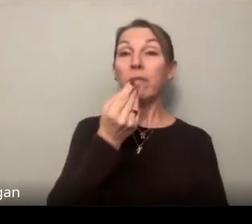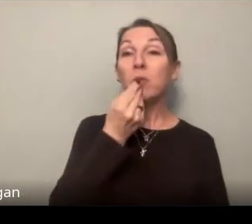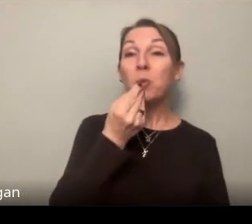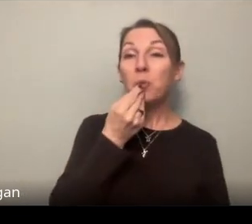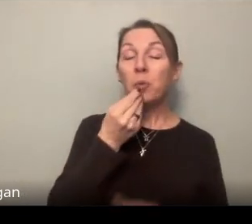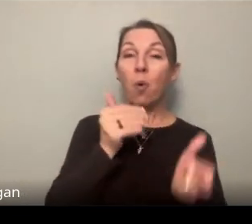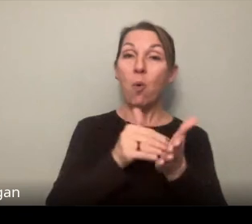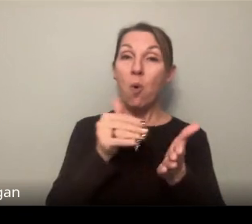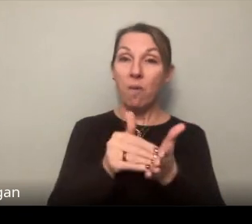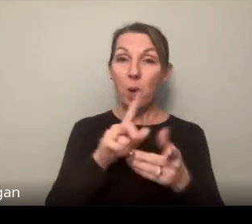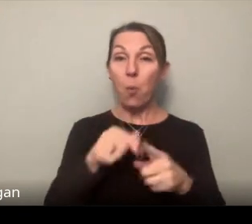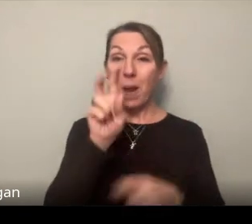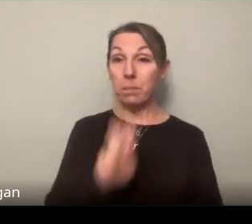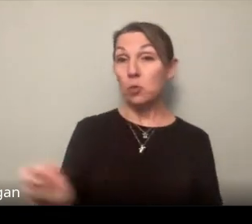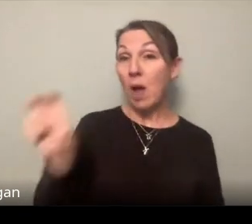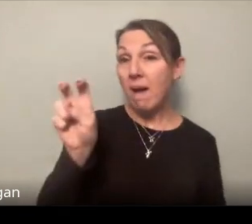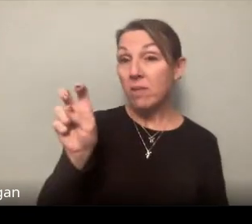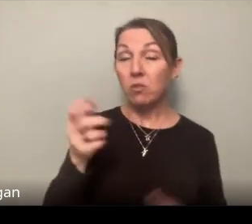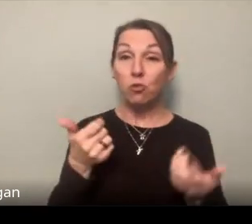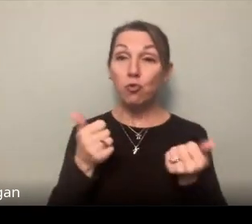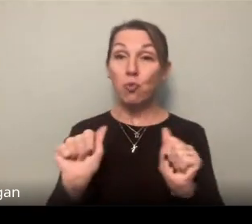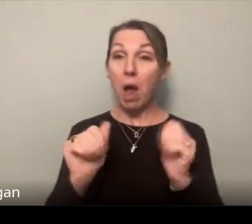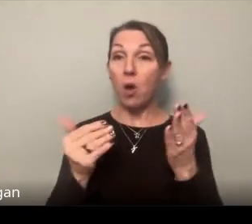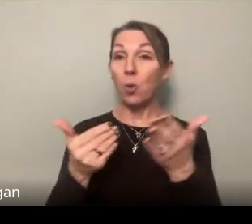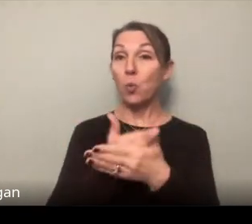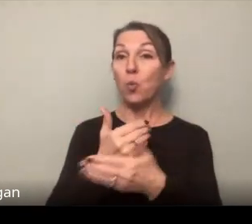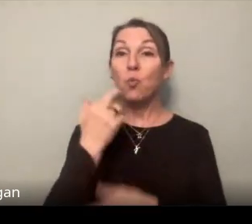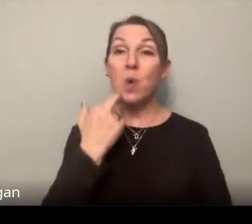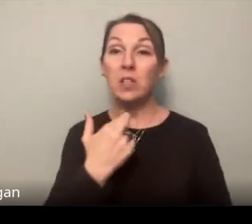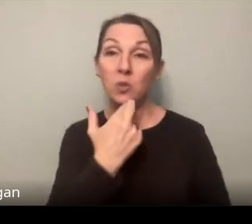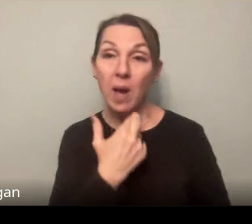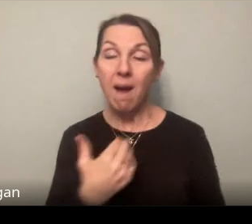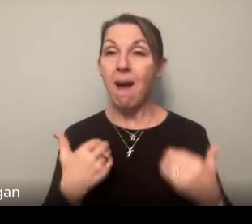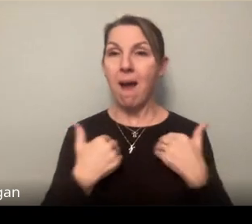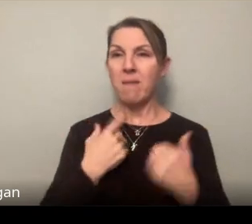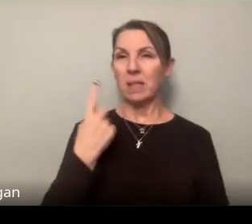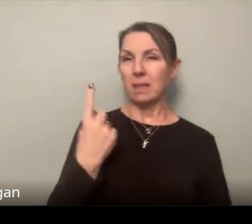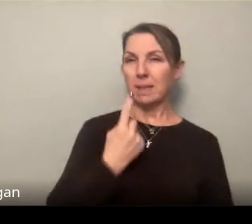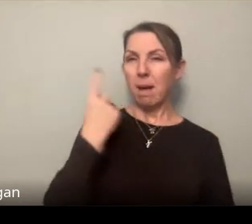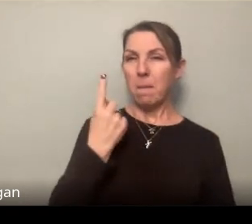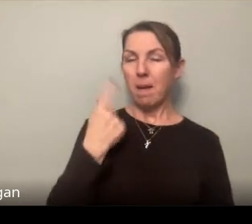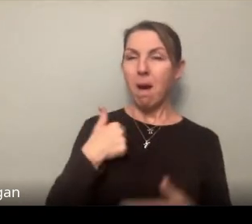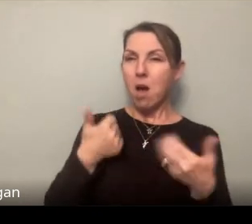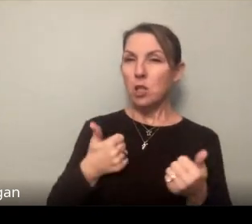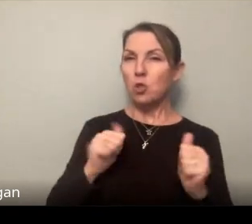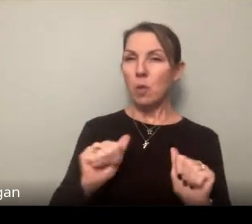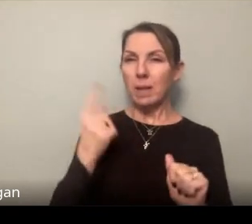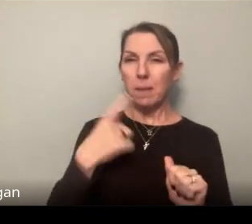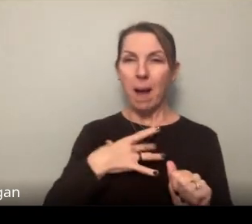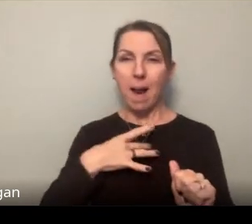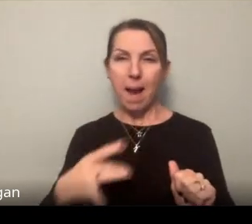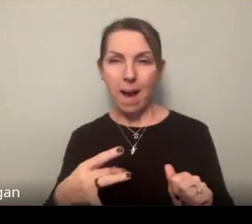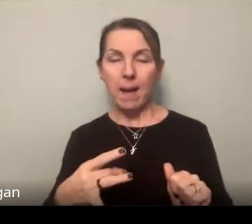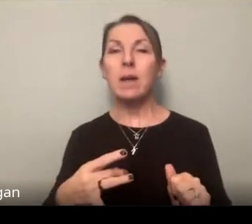oftentimes when I'm traveling or I'm trying new restaurants and I have something, like I try something that I like, I'll